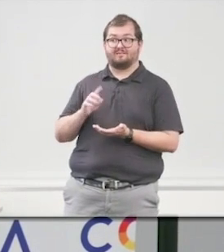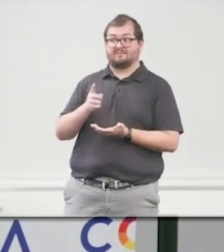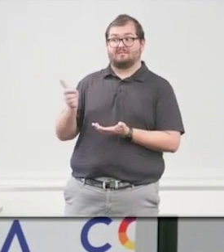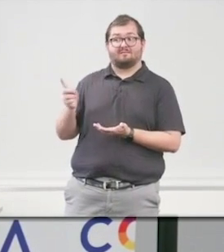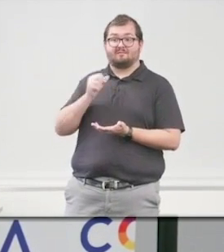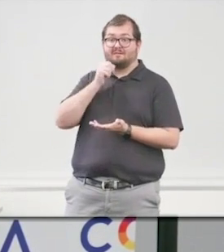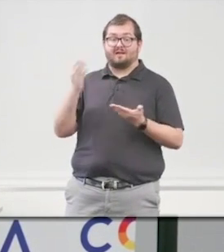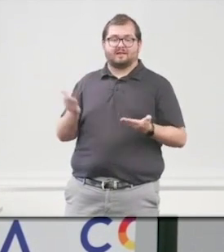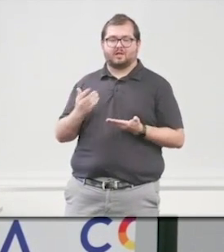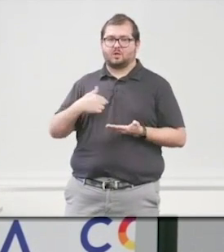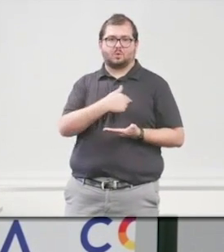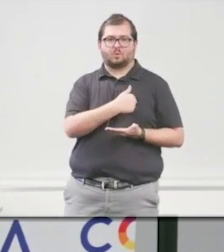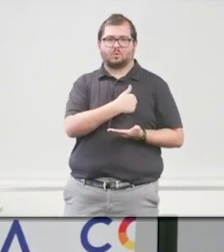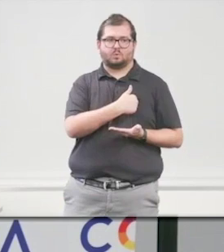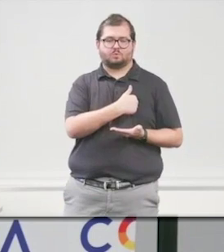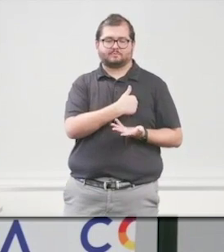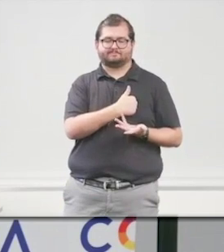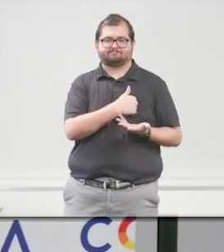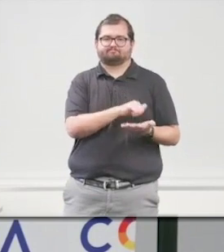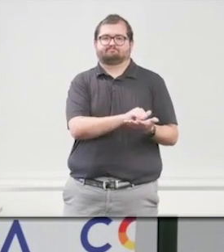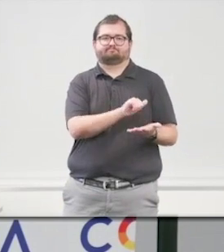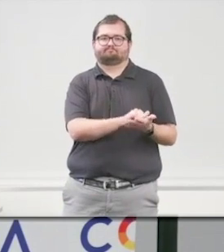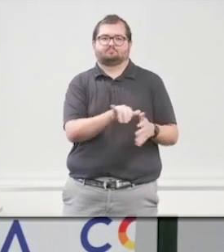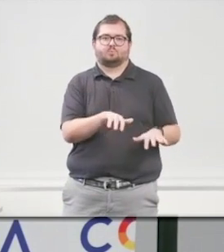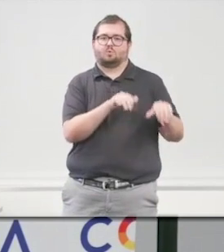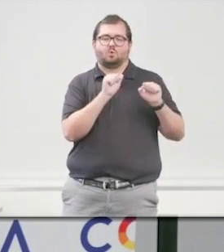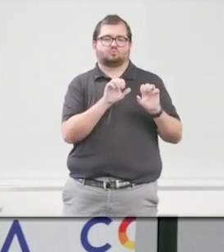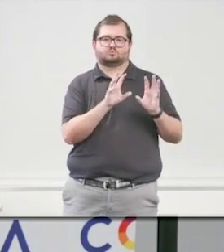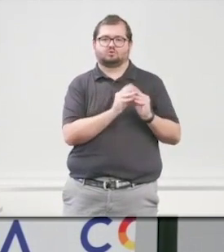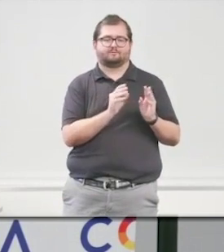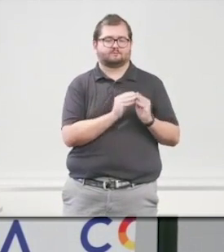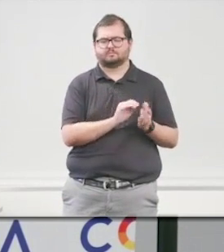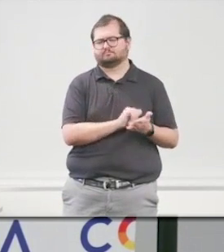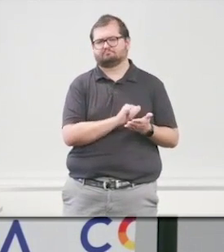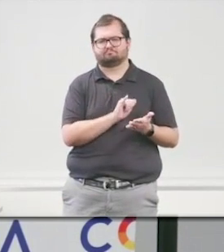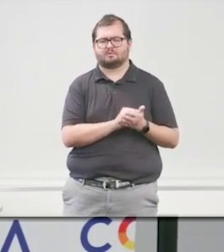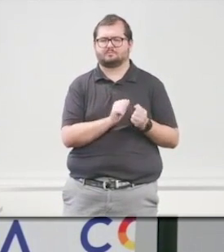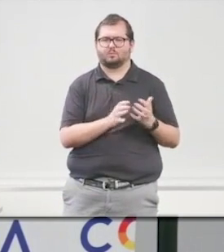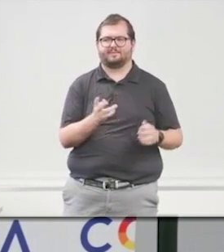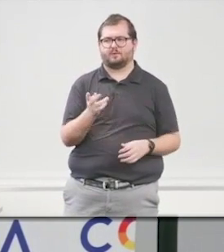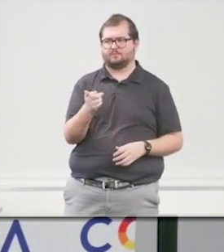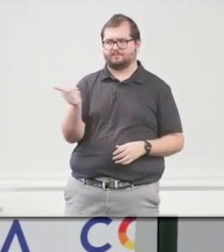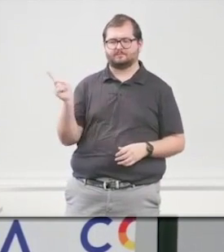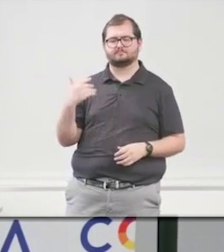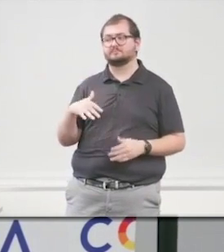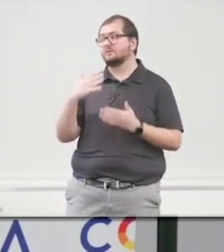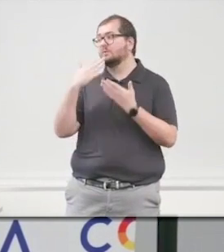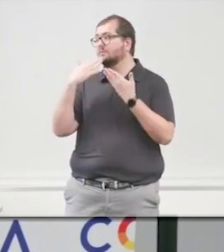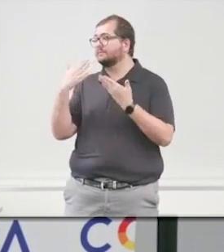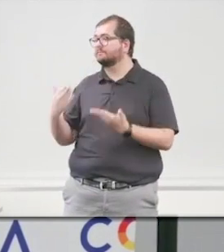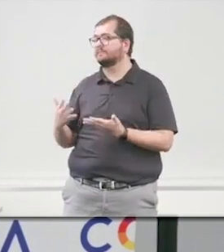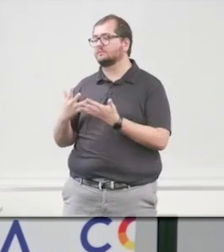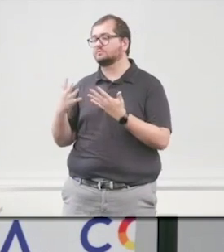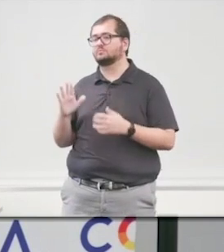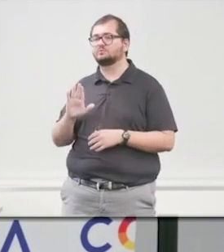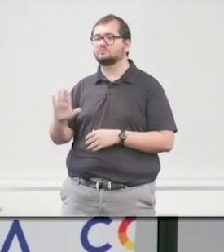be able to host a conference related to cybersecurity. And so thank you for all your efforts and the way